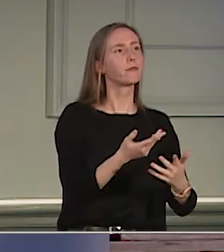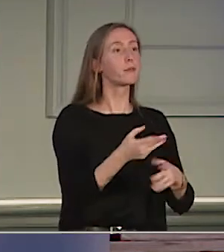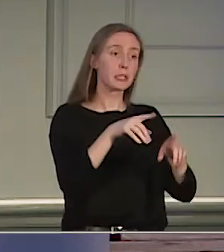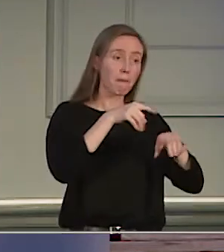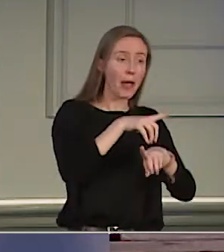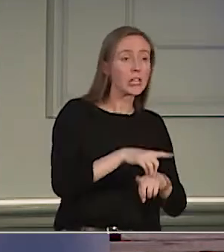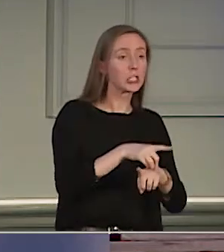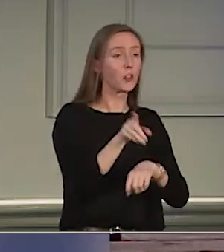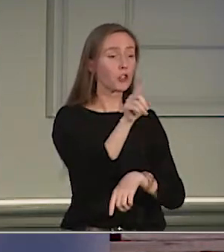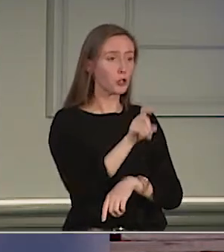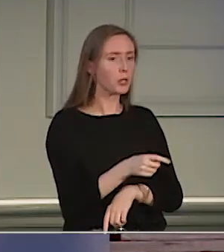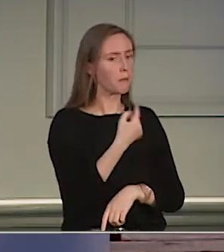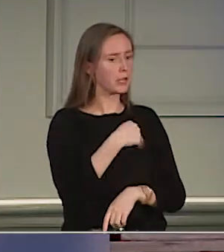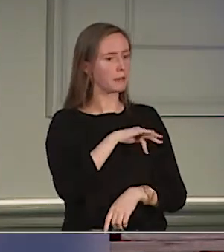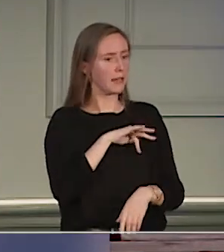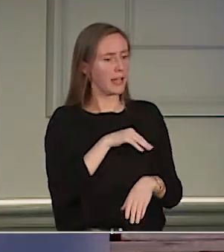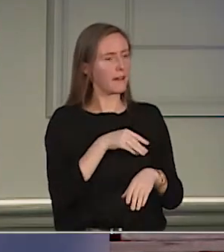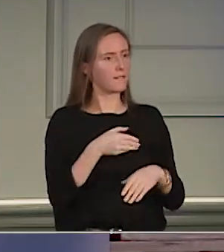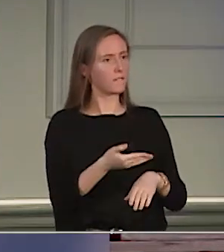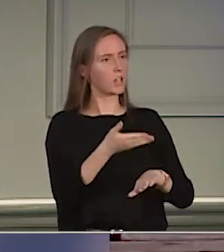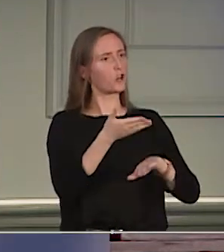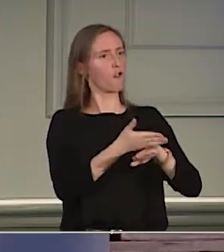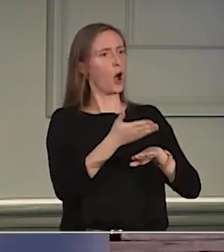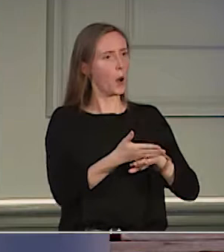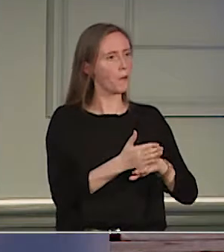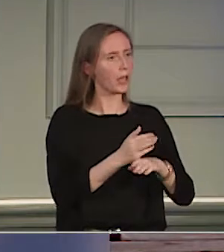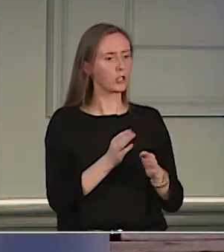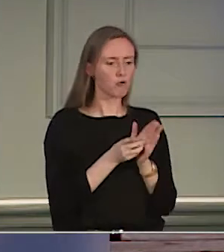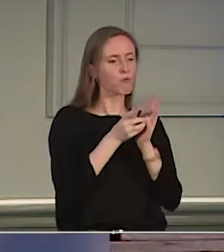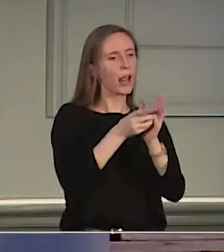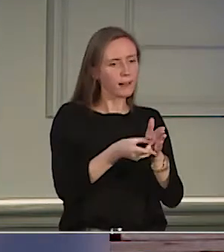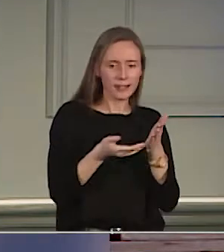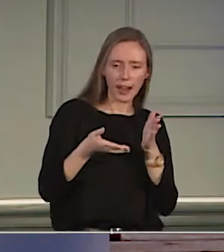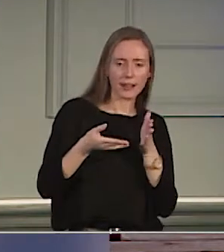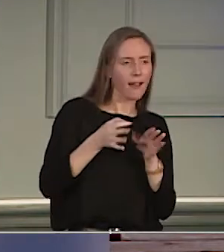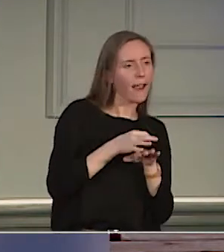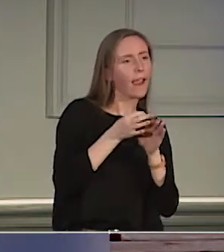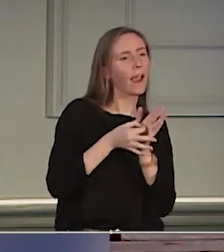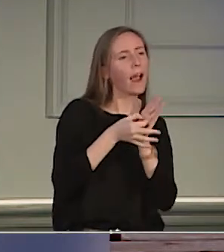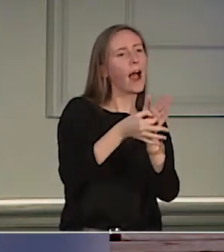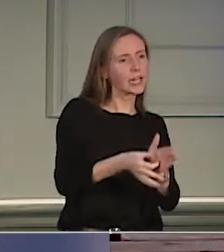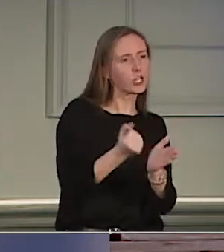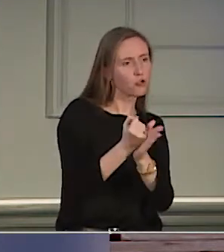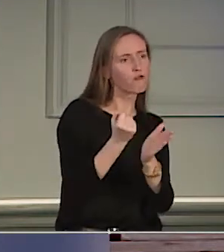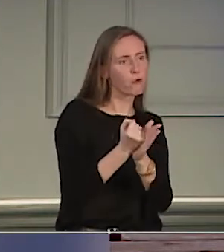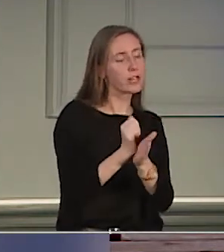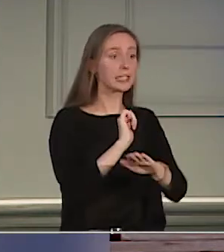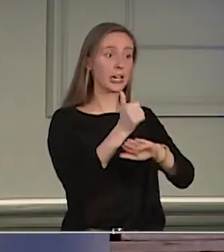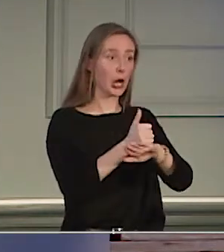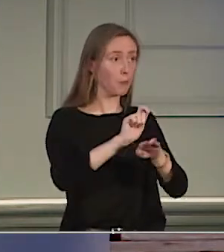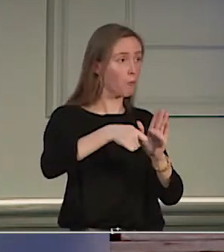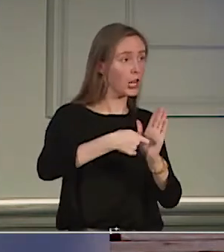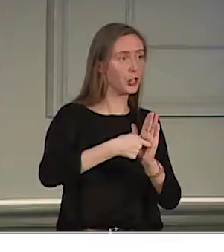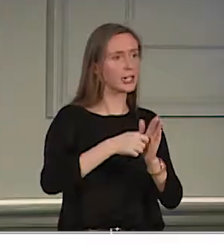have a significant role in directing the student and setting up the project and helping the student to land in a good way, as it were, by the